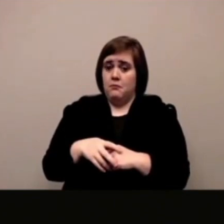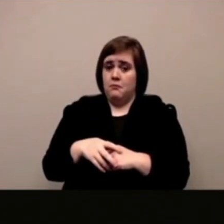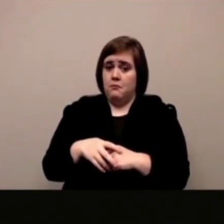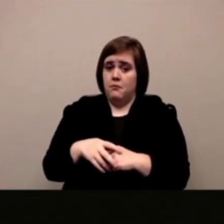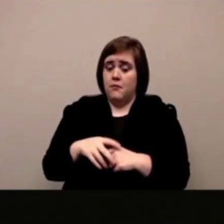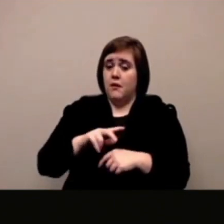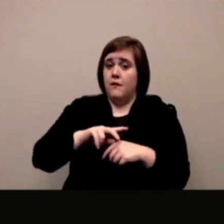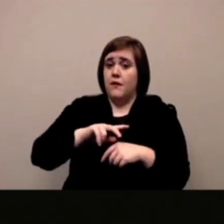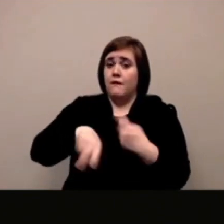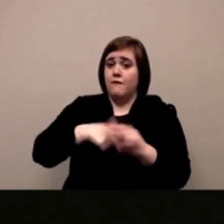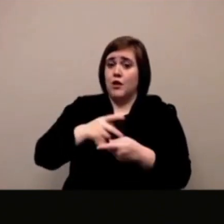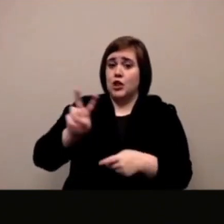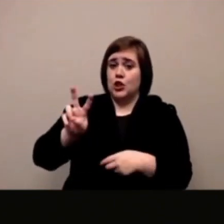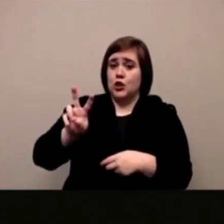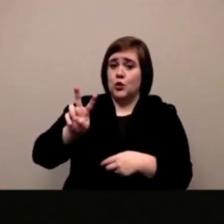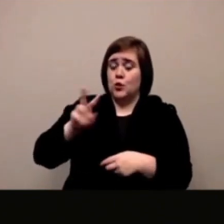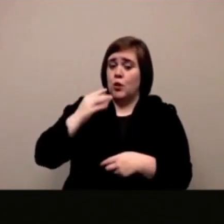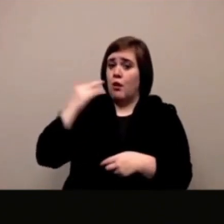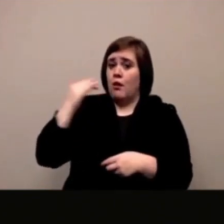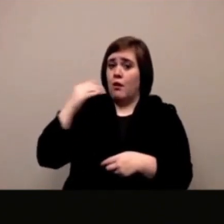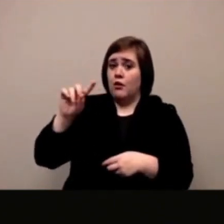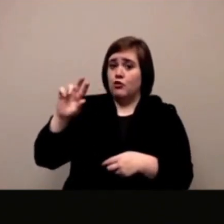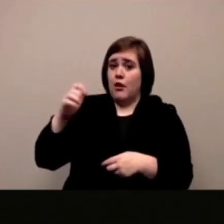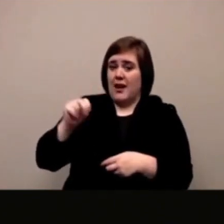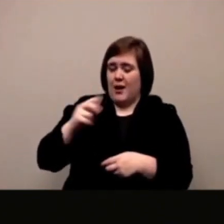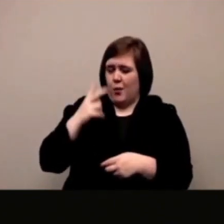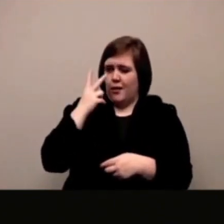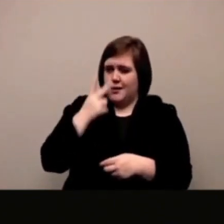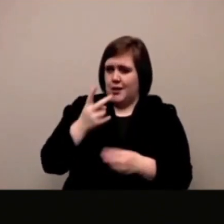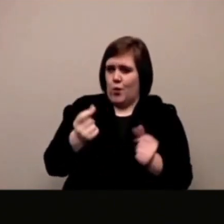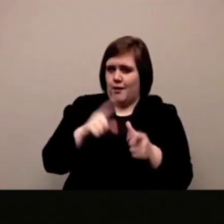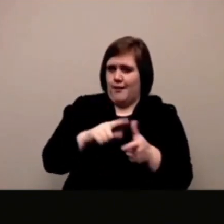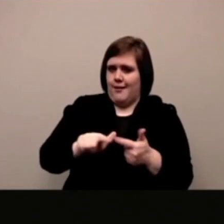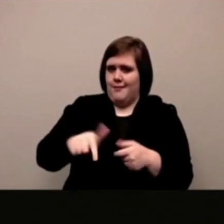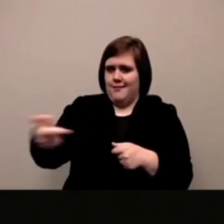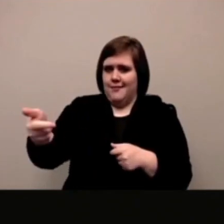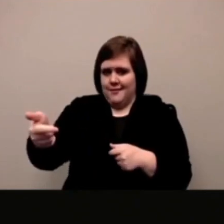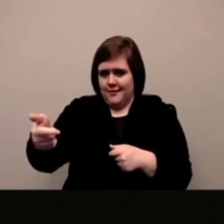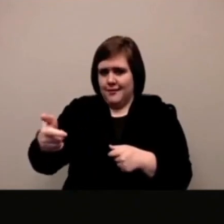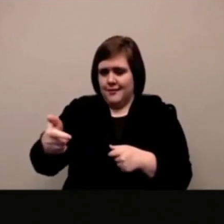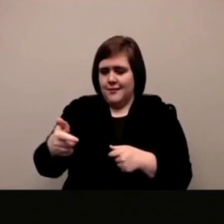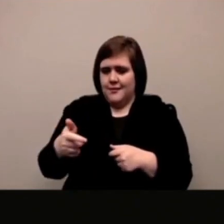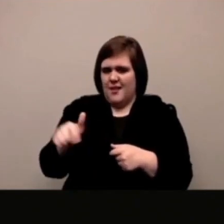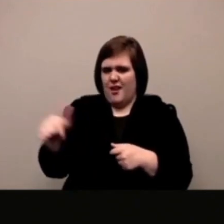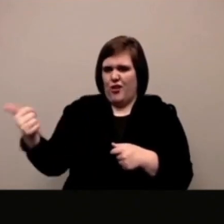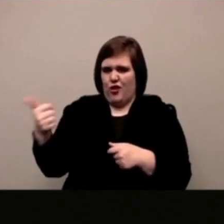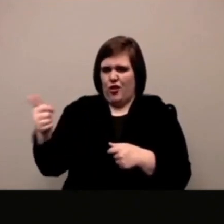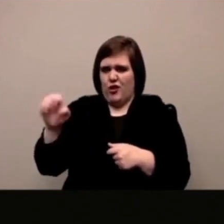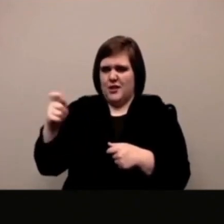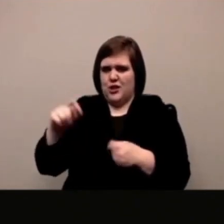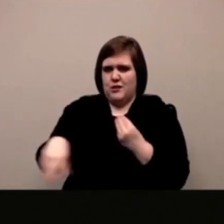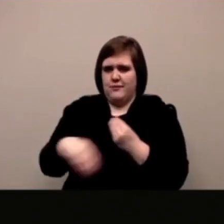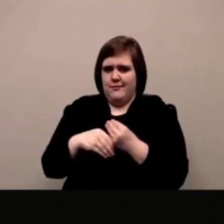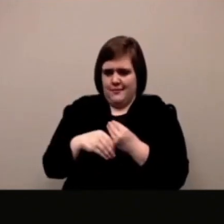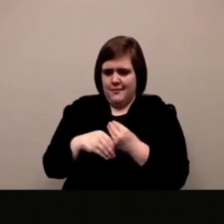version 2 Dragon. I'd love to see quickly, and then we're going to shift over to the other extension we're going to play